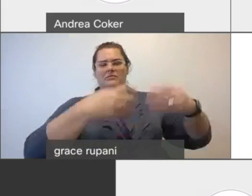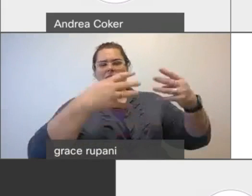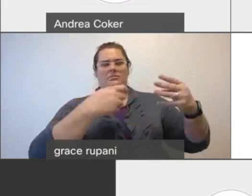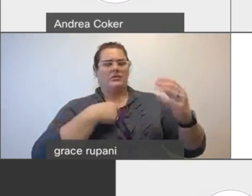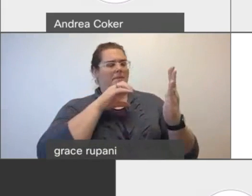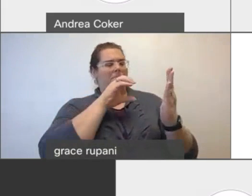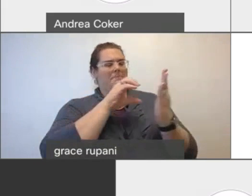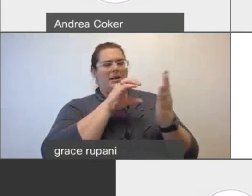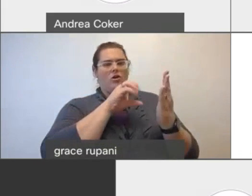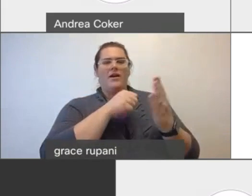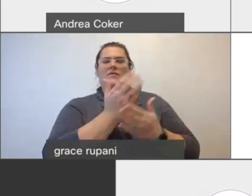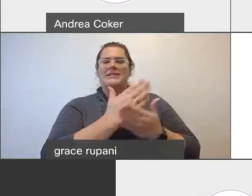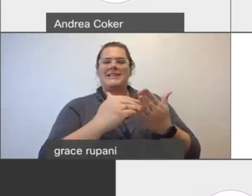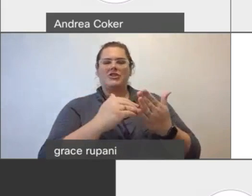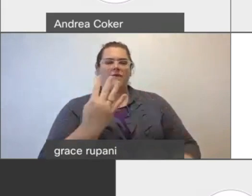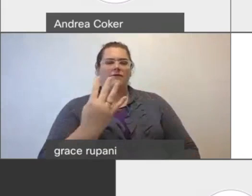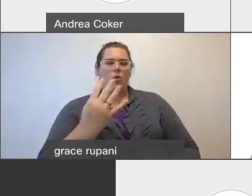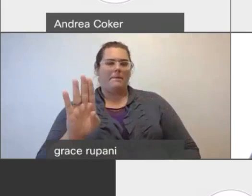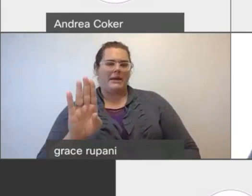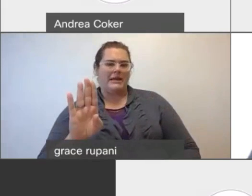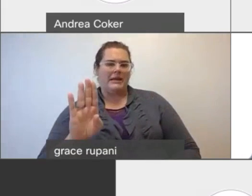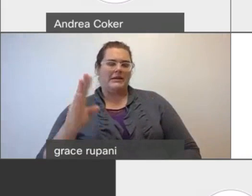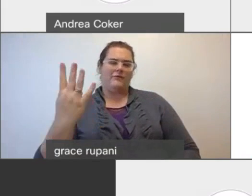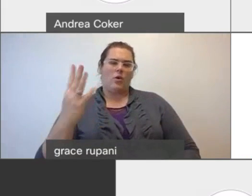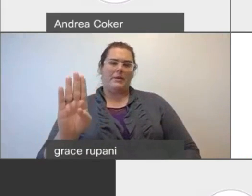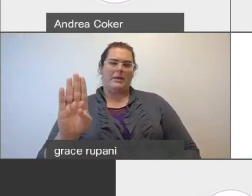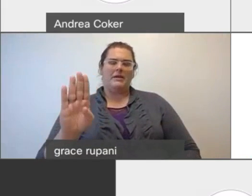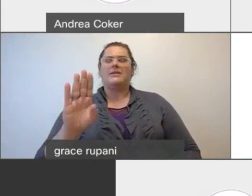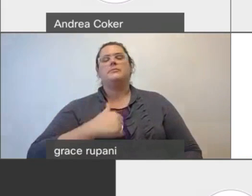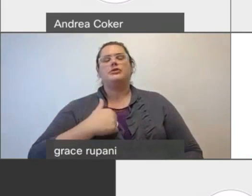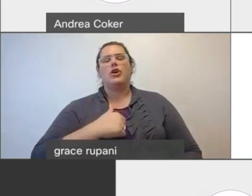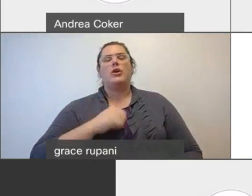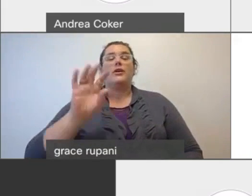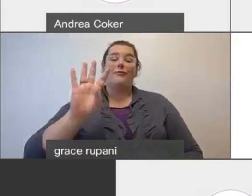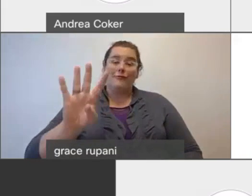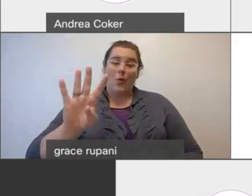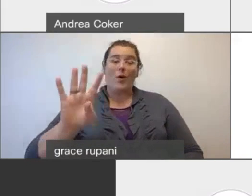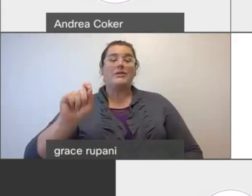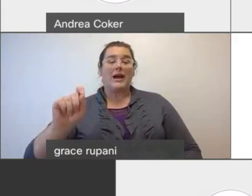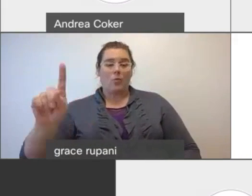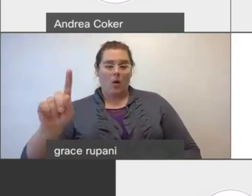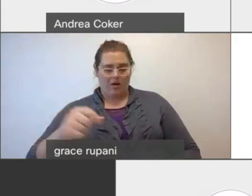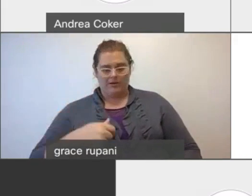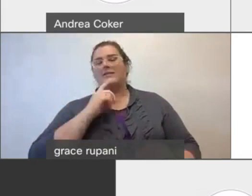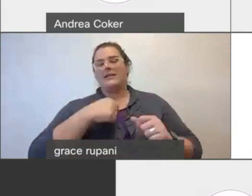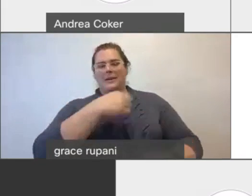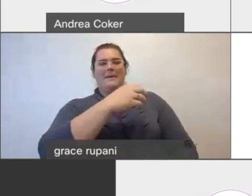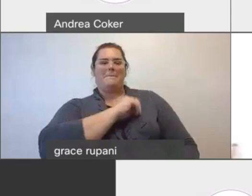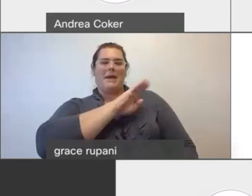in section 4B or 4.1 in the mayor's